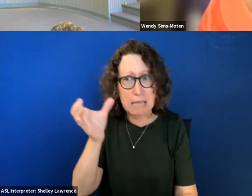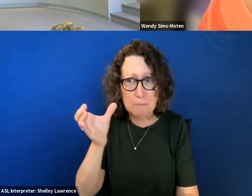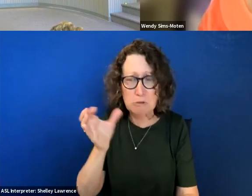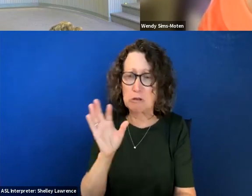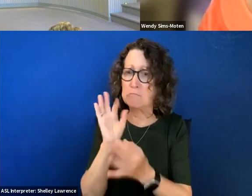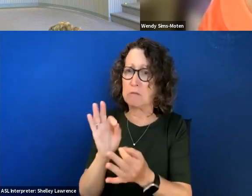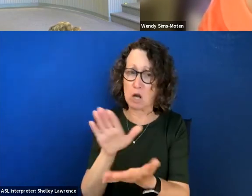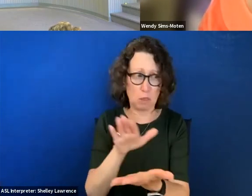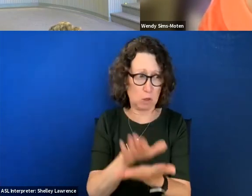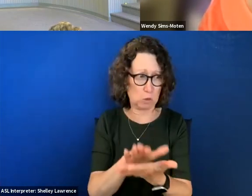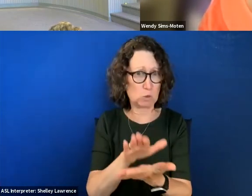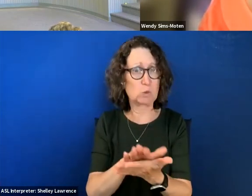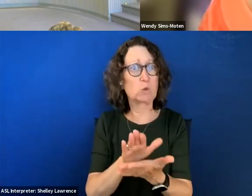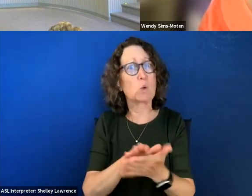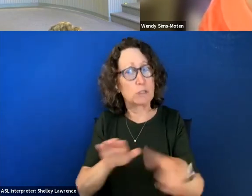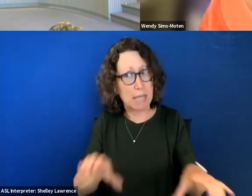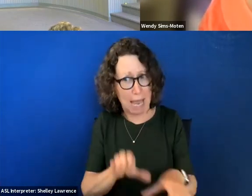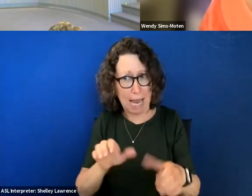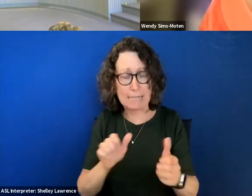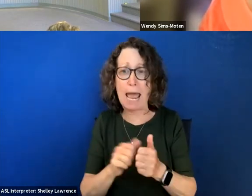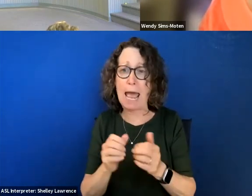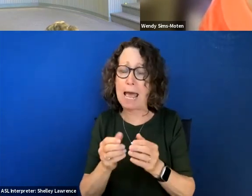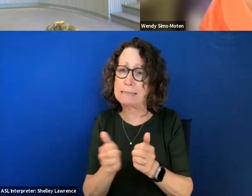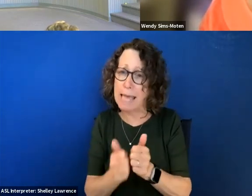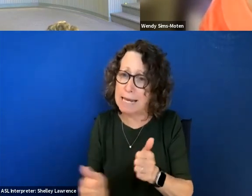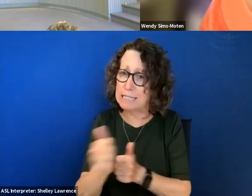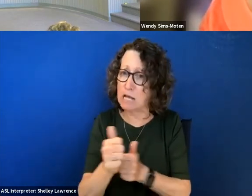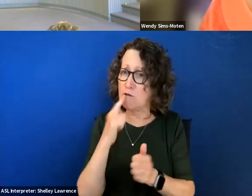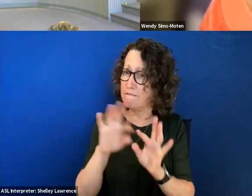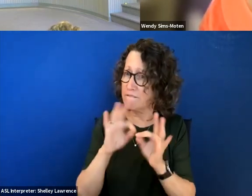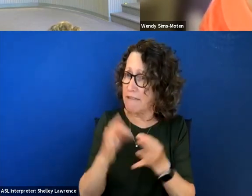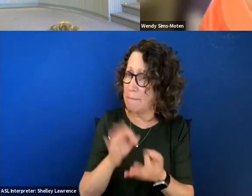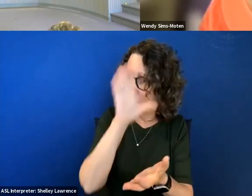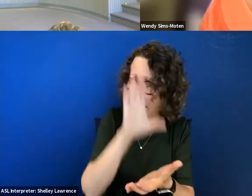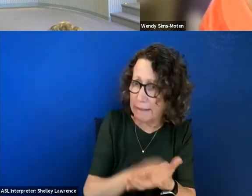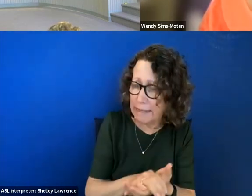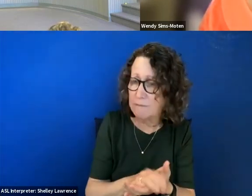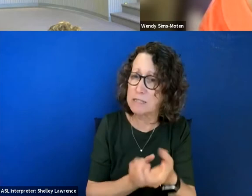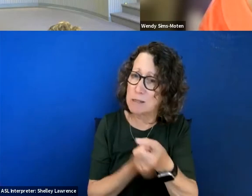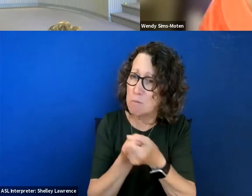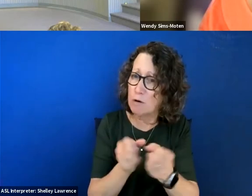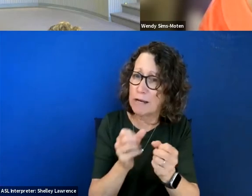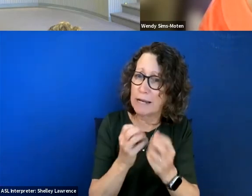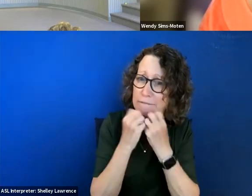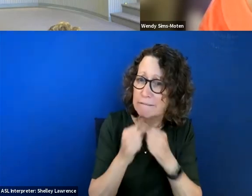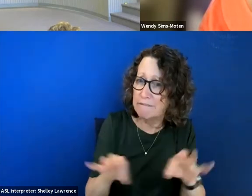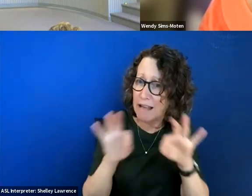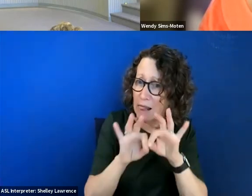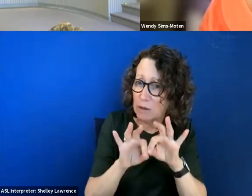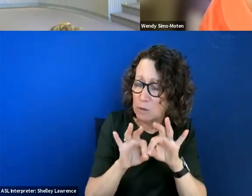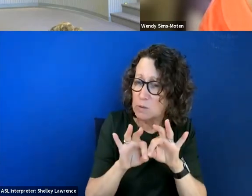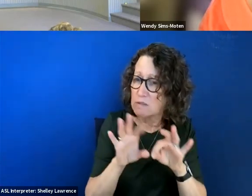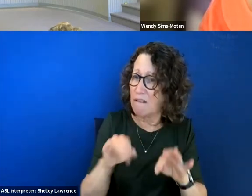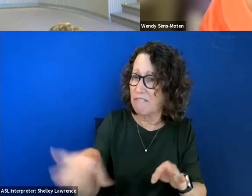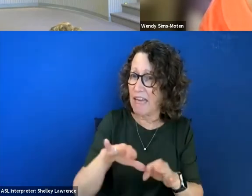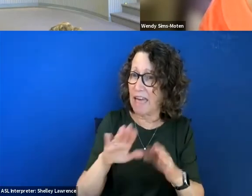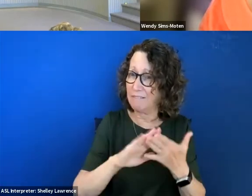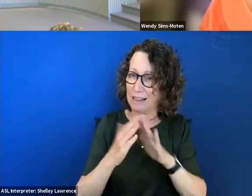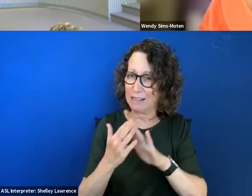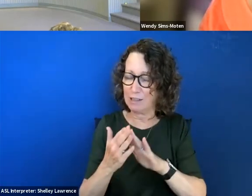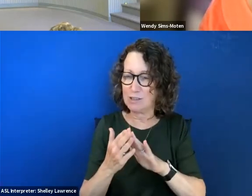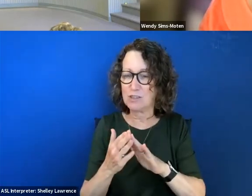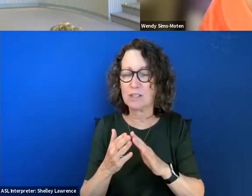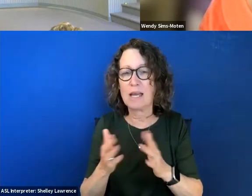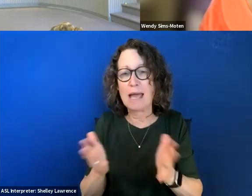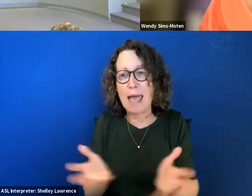the schools act as an extension of the family beliefs, supporting the values and the morals of the village. helping to socialize